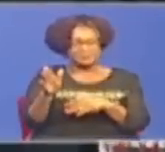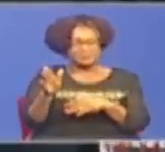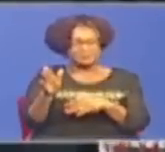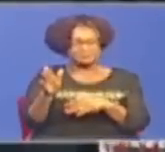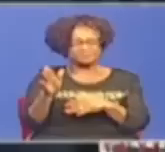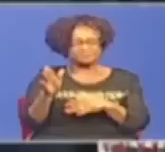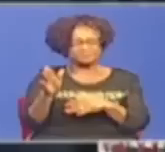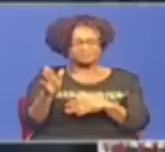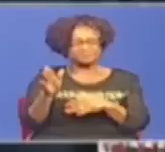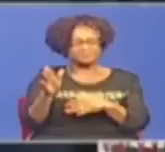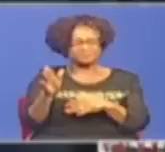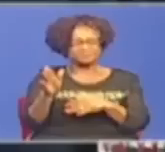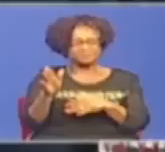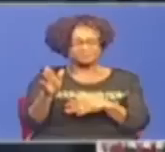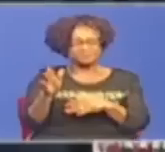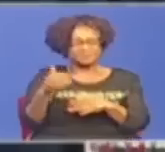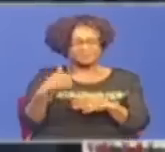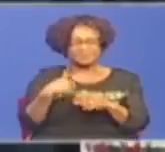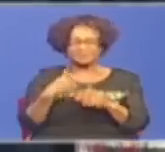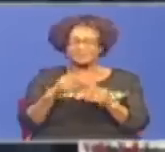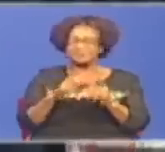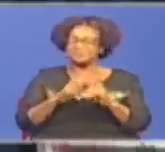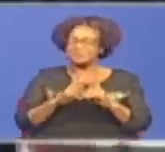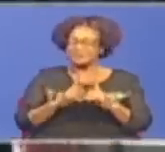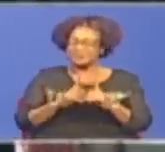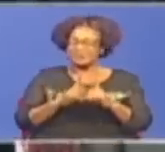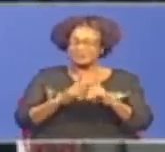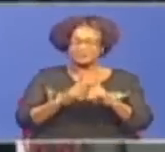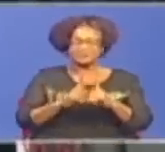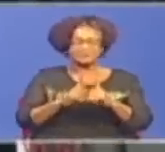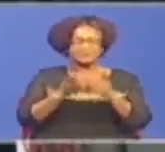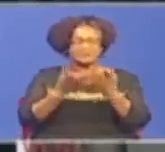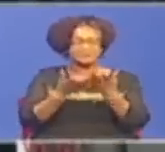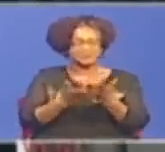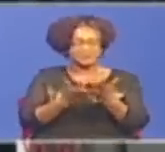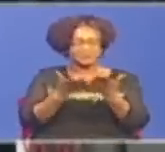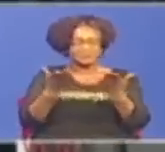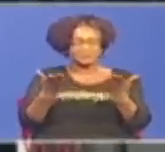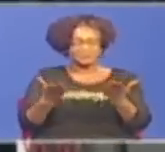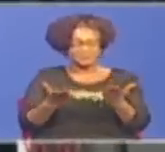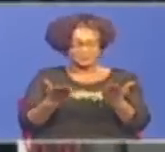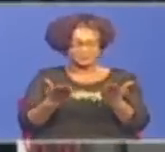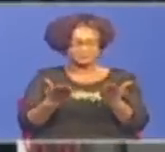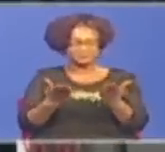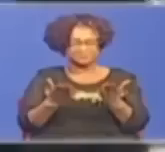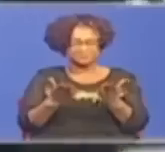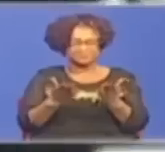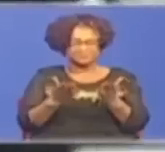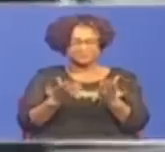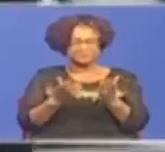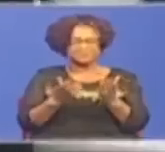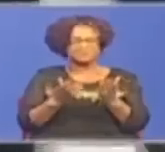safari yangu tatembe yana wewe.